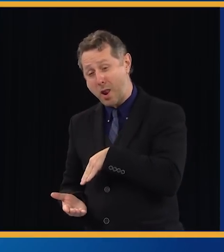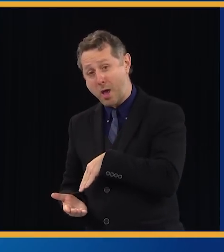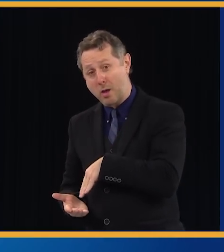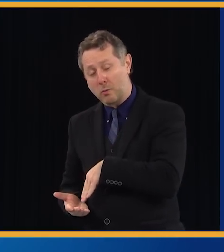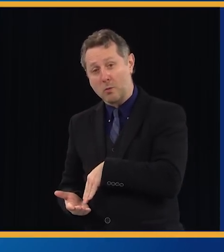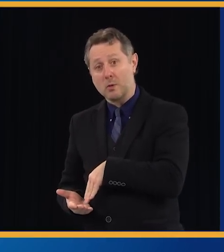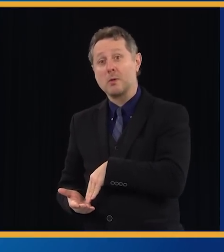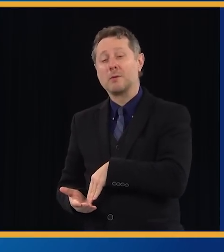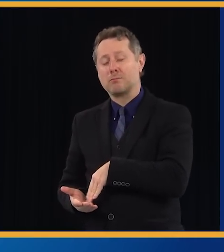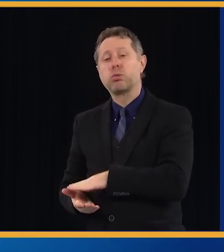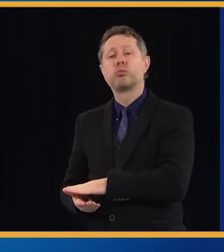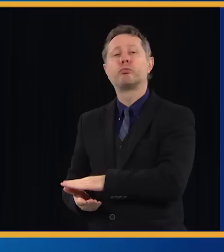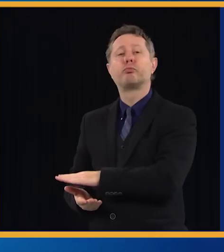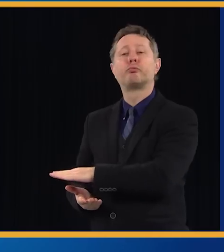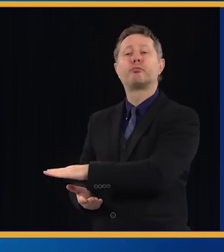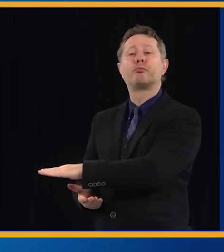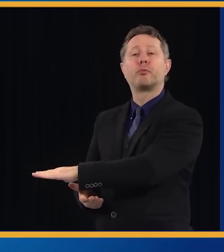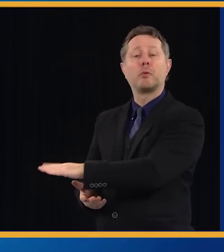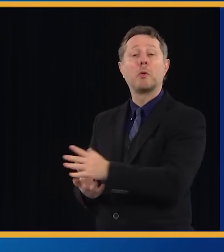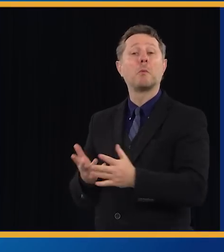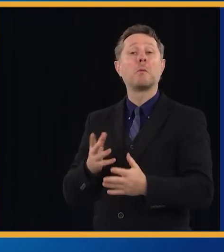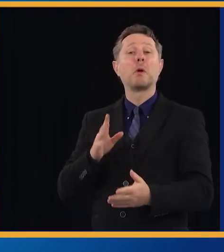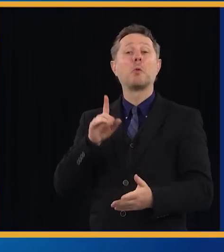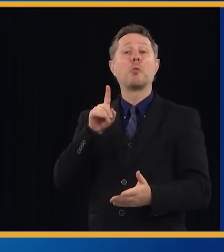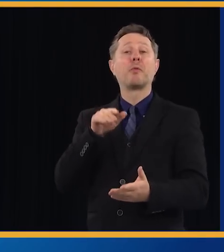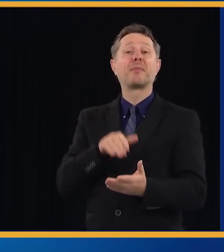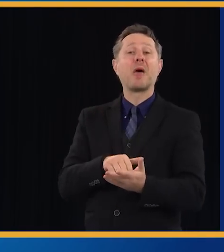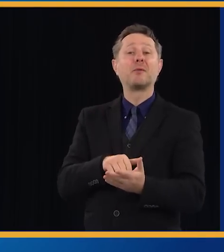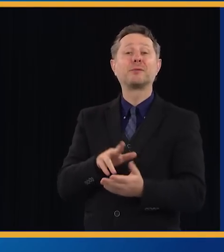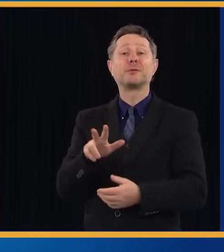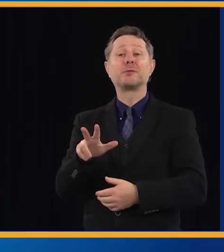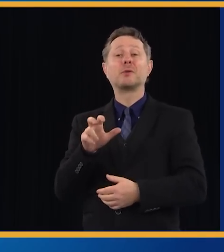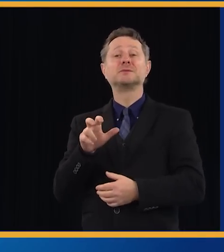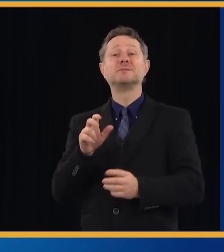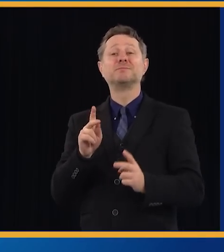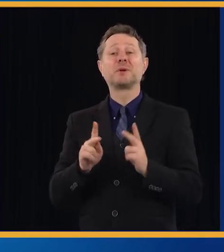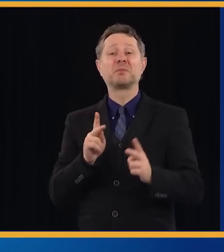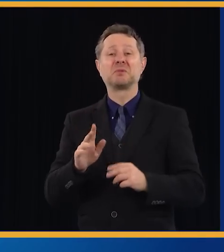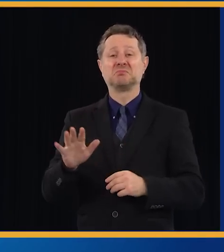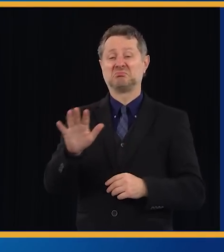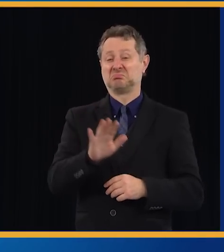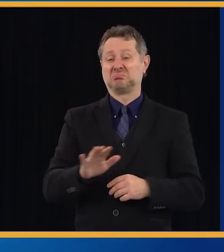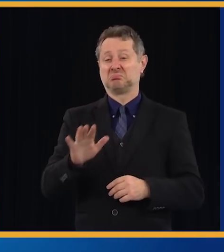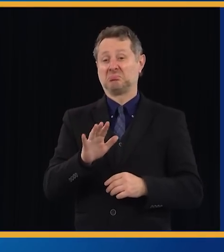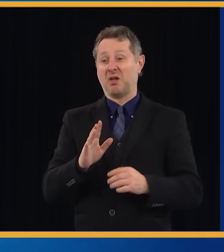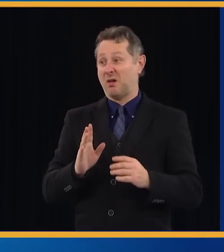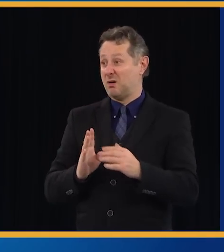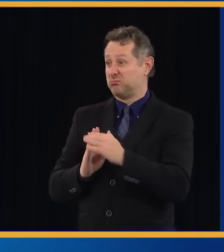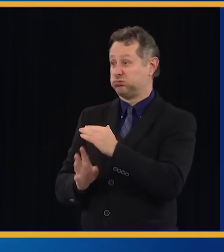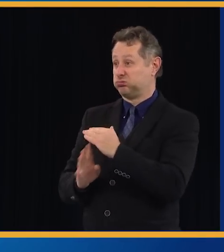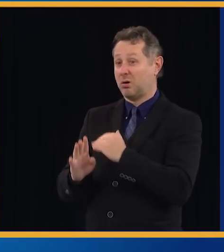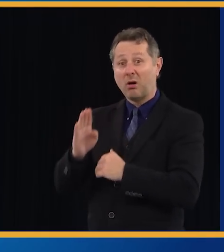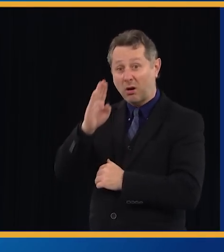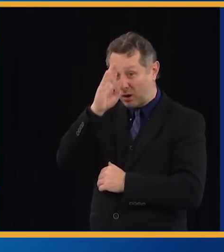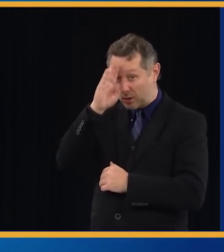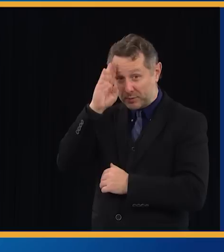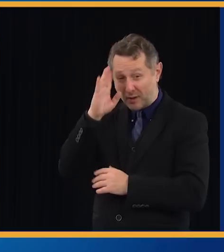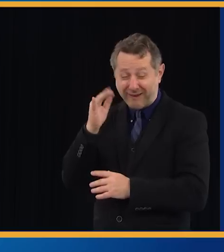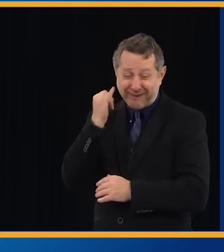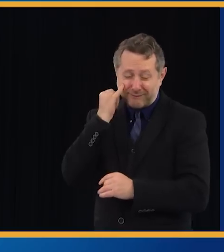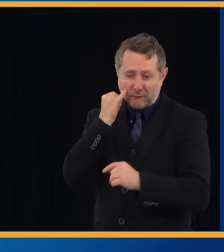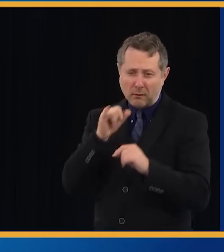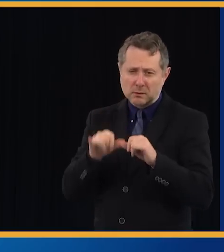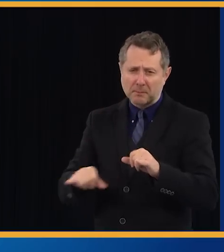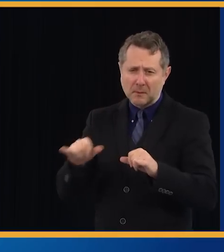1,300 people, or about that number, keep walking in the door, then you're going to have a hospitalization